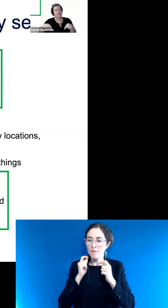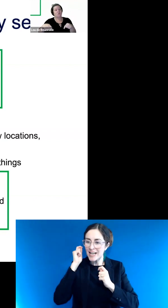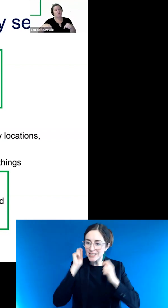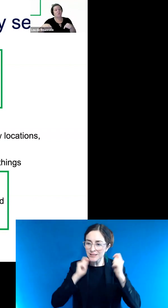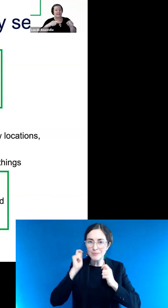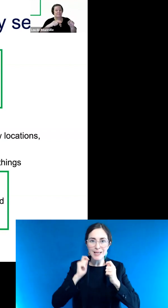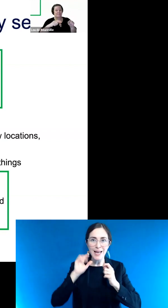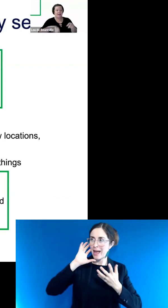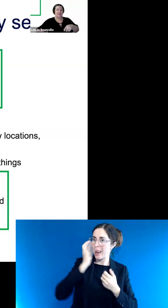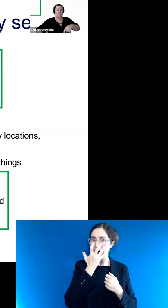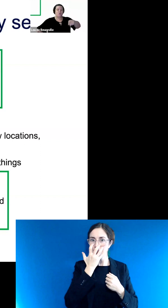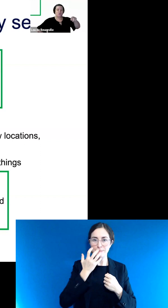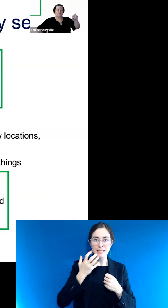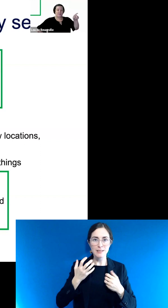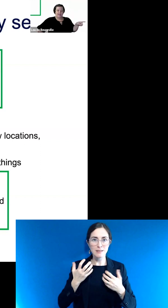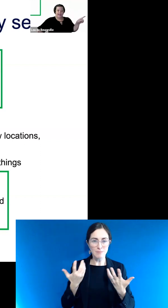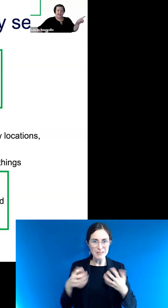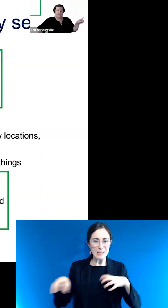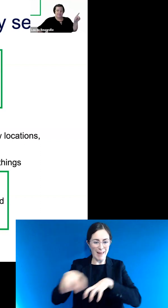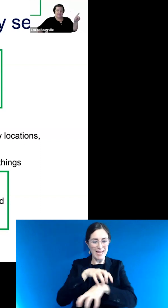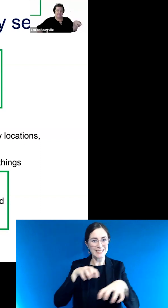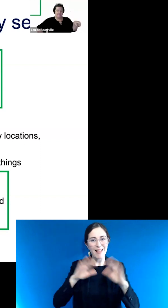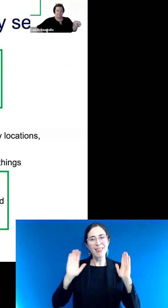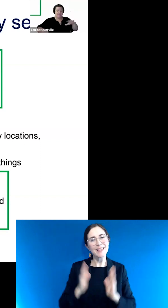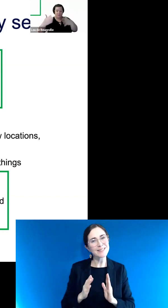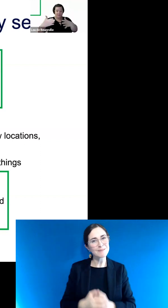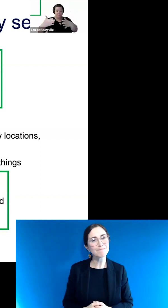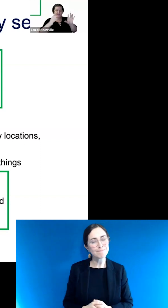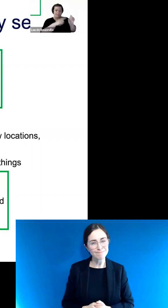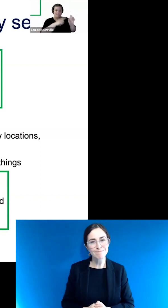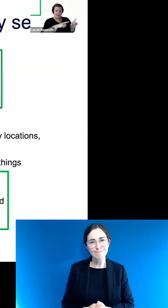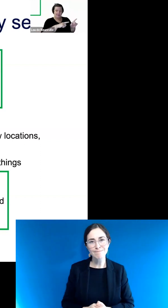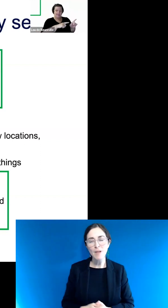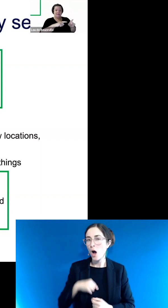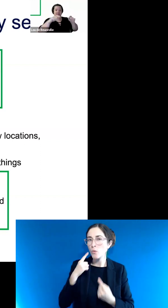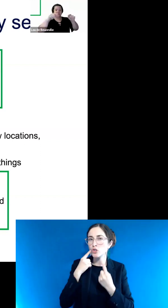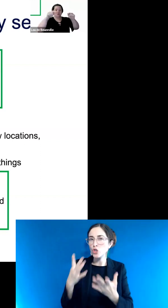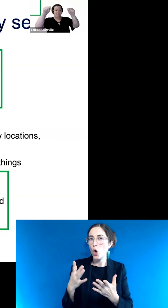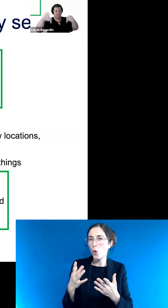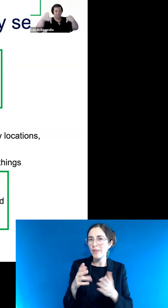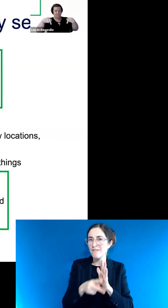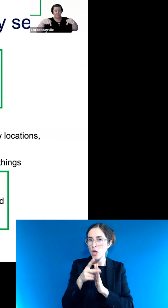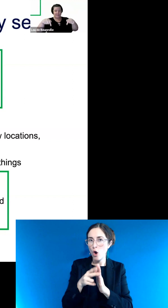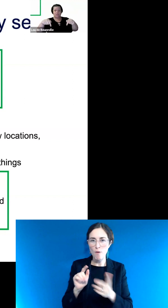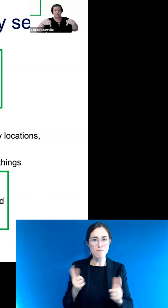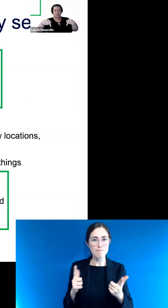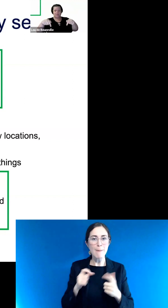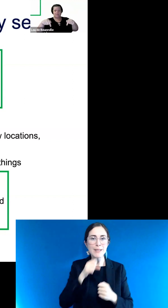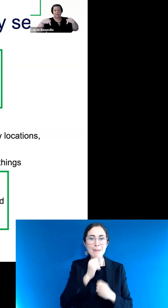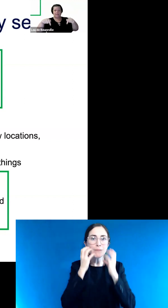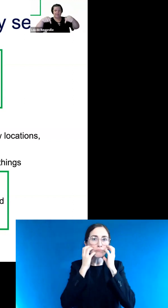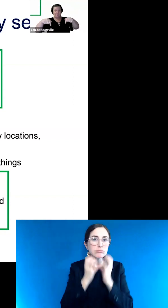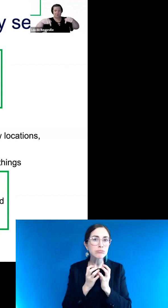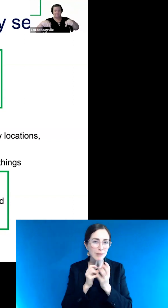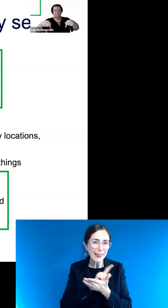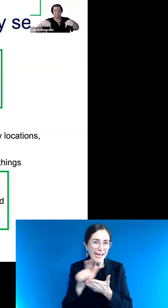When you watch a native signer, if you watch the link I gave to that I will give you to that man, most of what he's doing